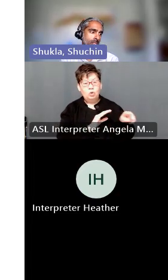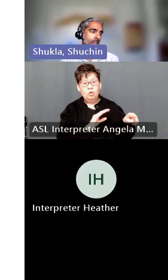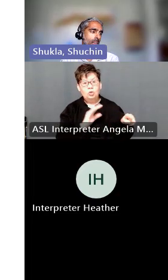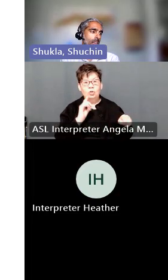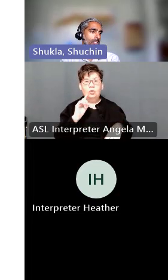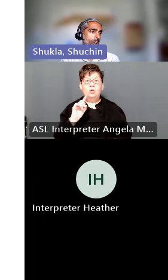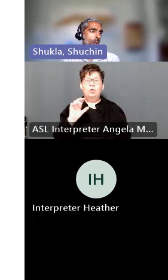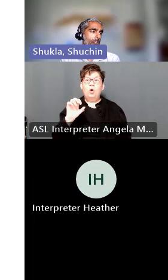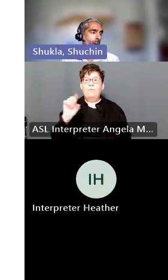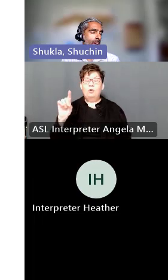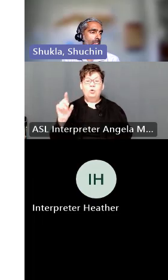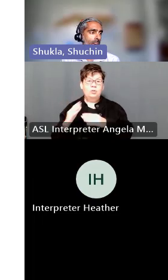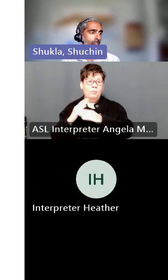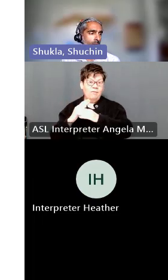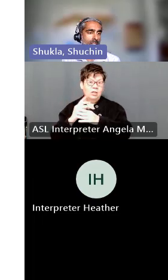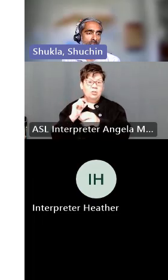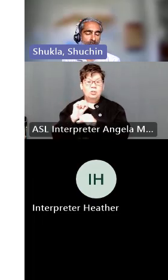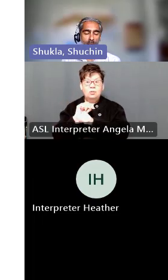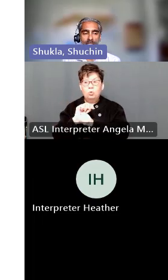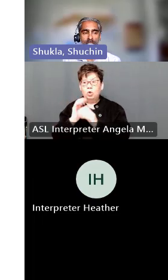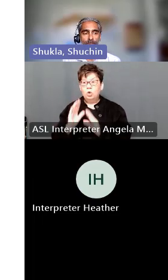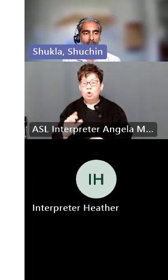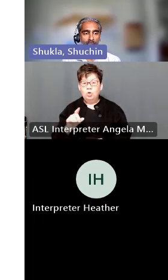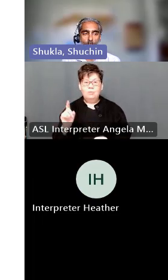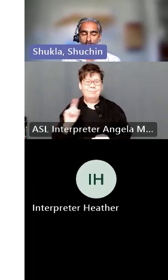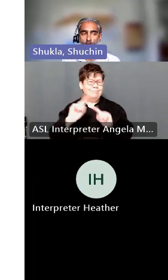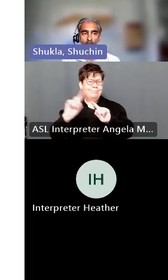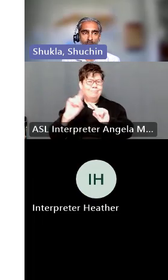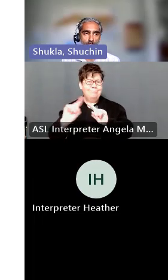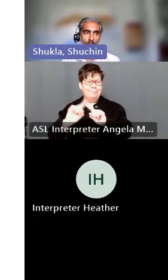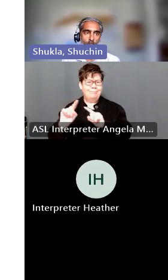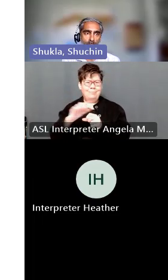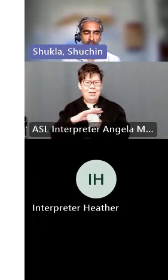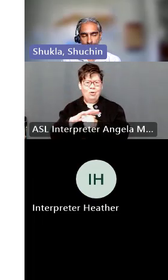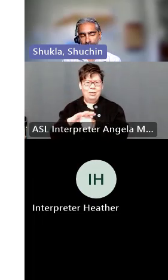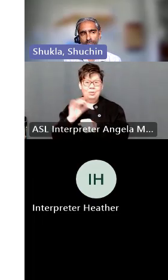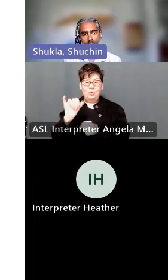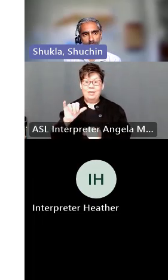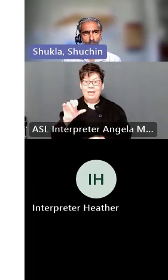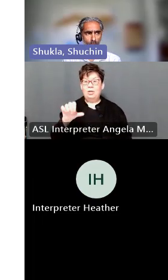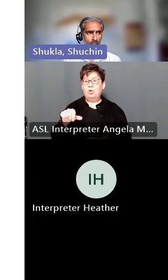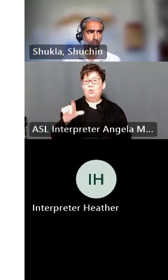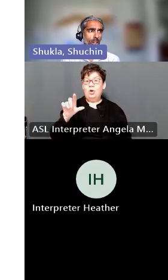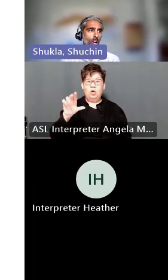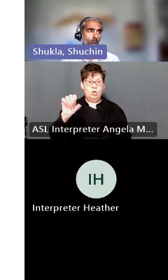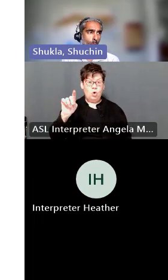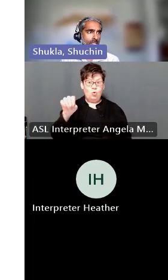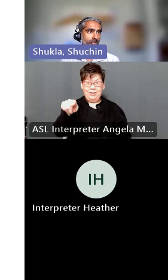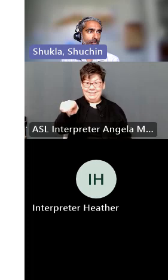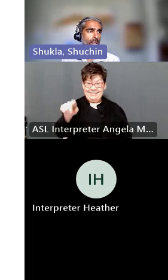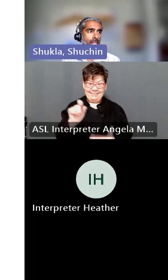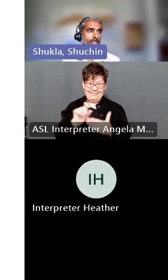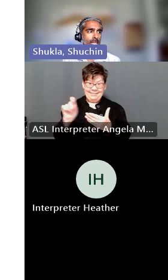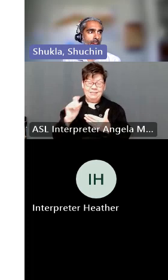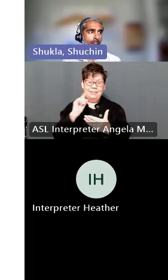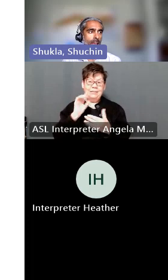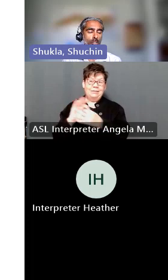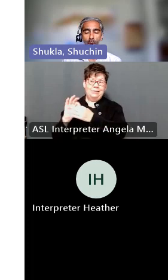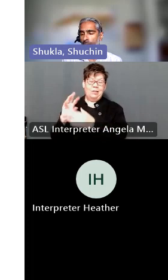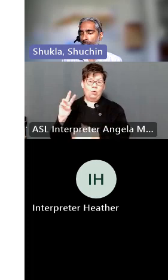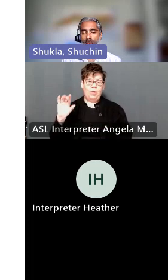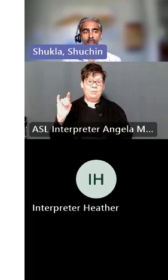public health folks. So a variety of areas of expertise. That QR code brings you to our website where you can request a